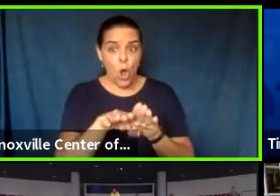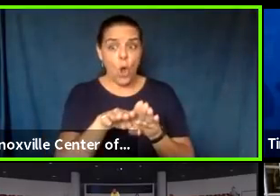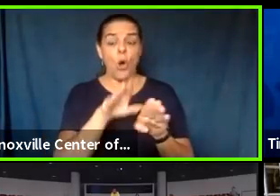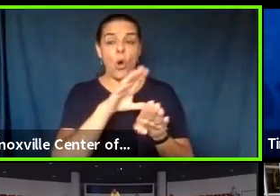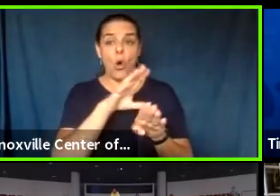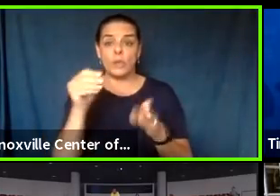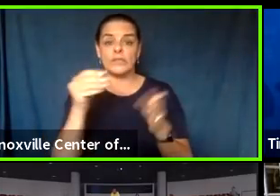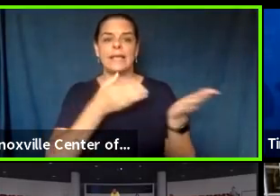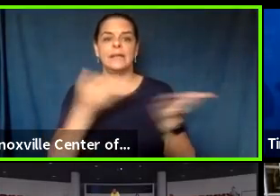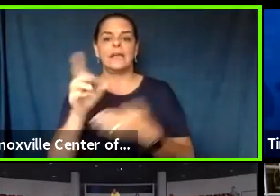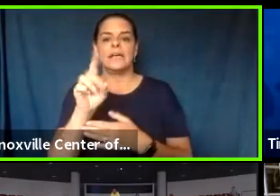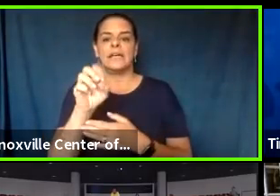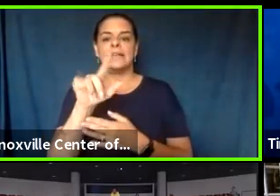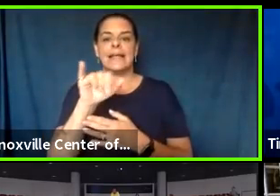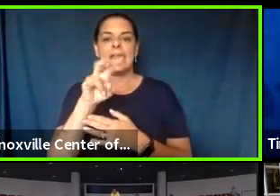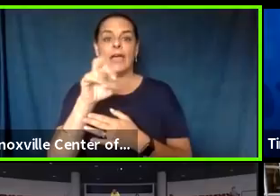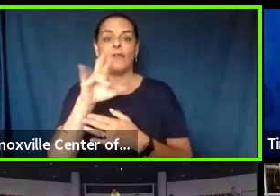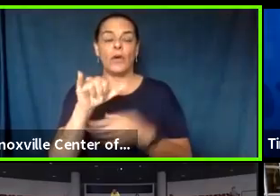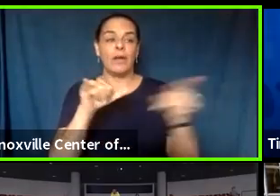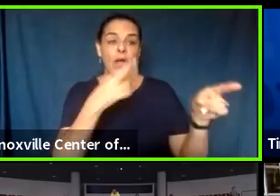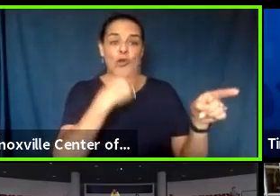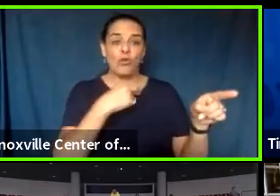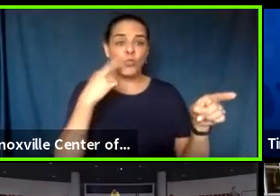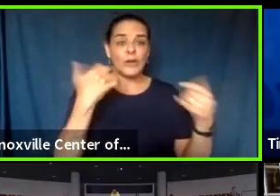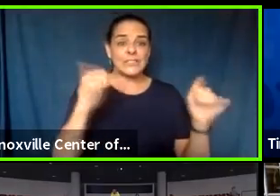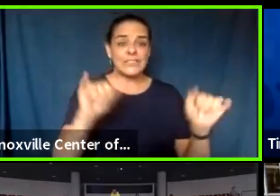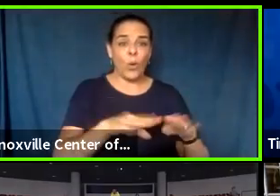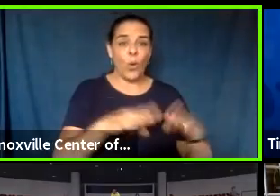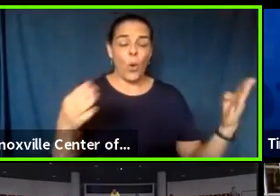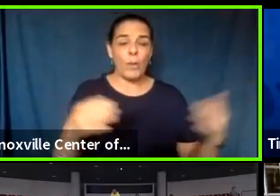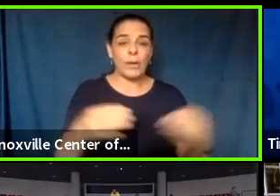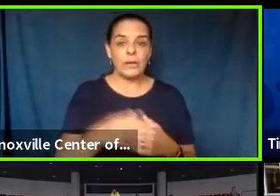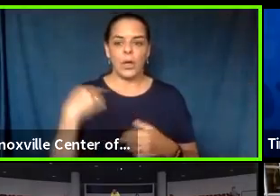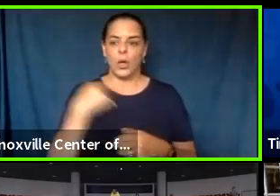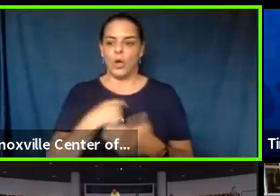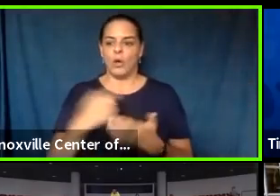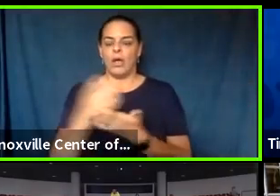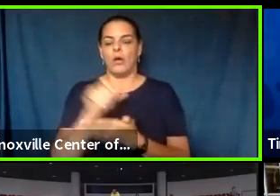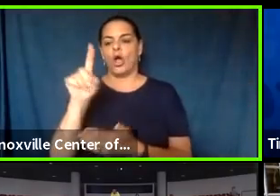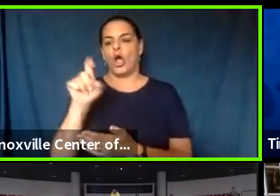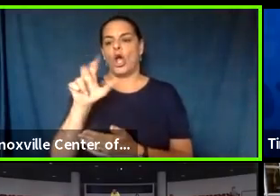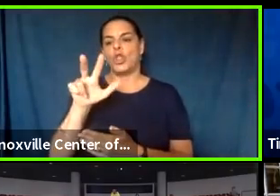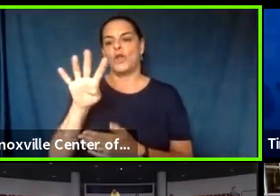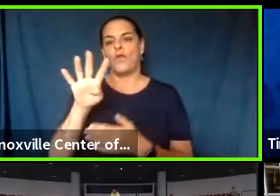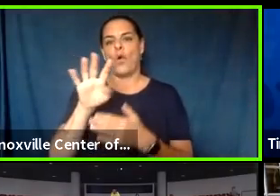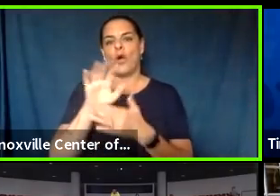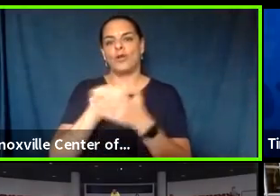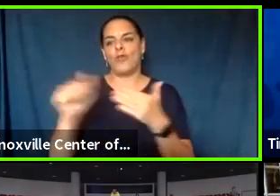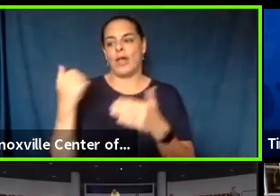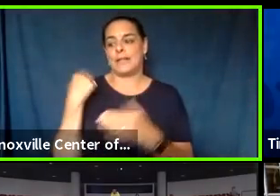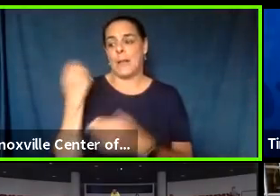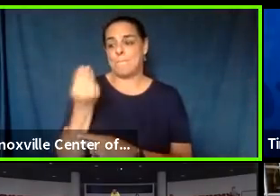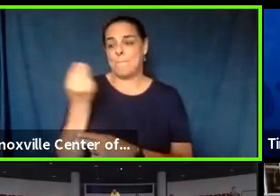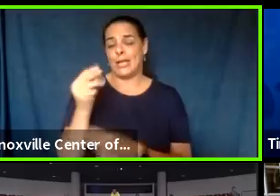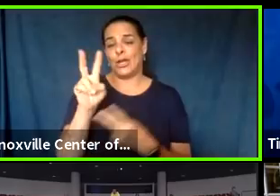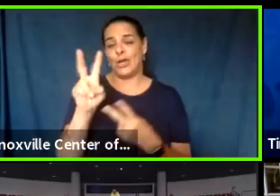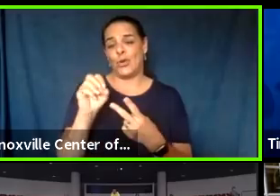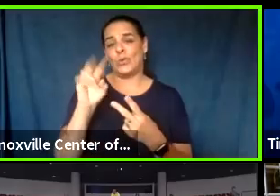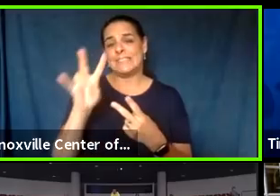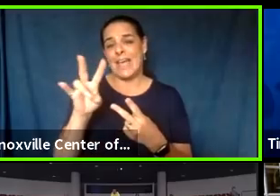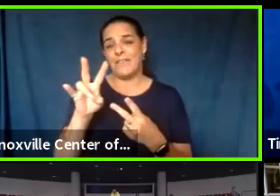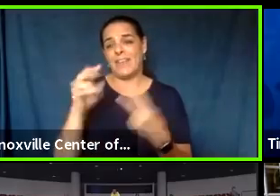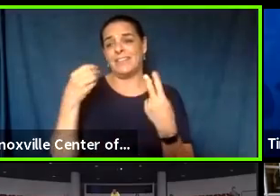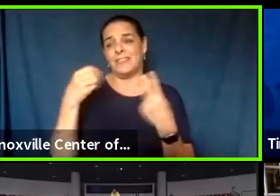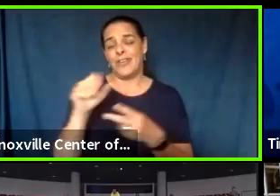we all know the restaurants are still open. We've had $134 in sales on Monday and 207 sales on